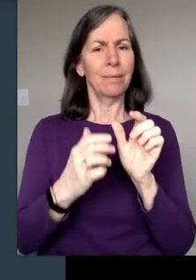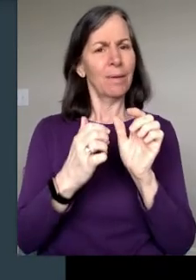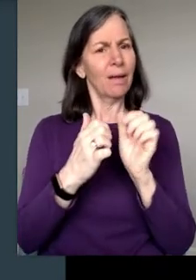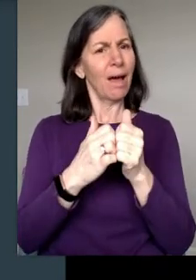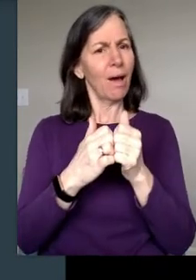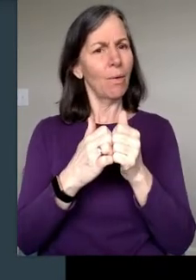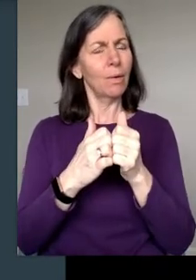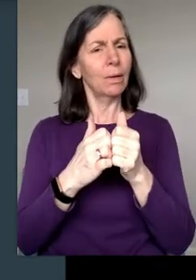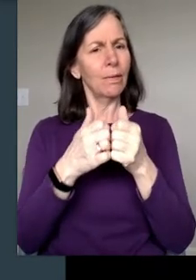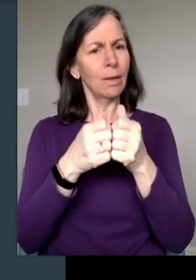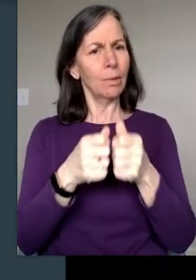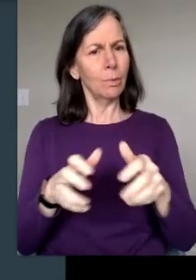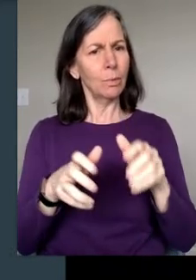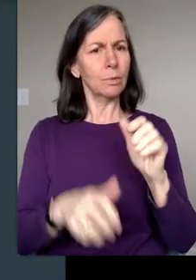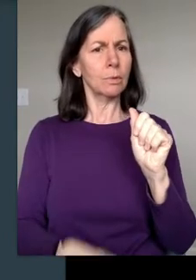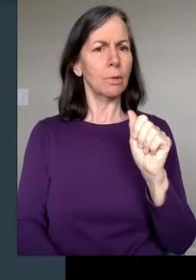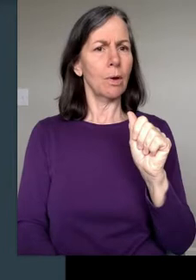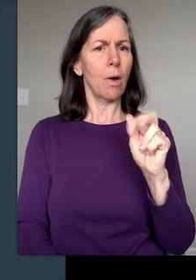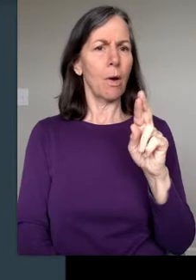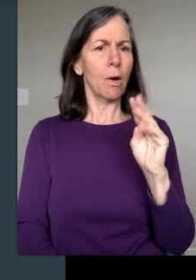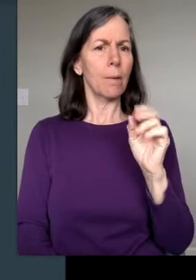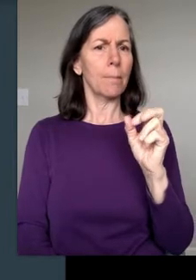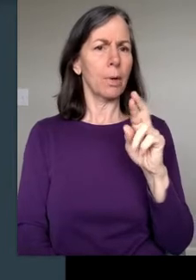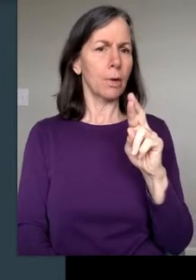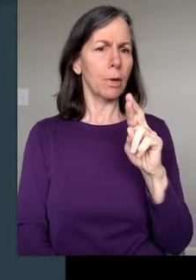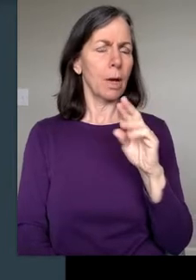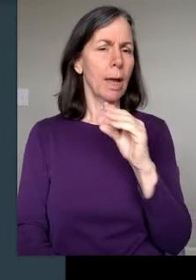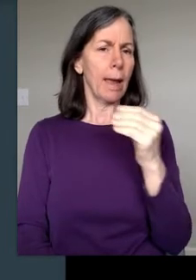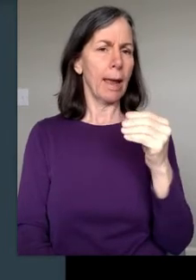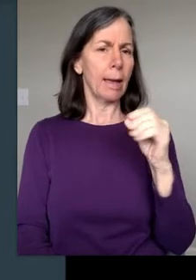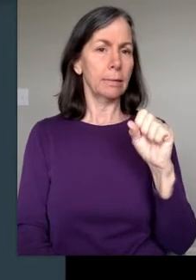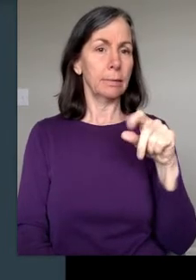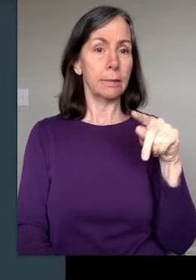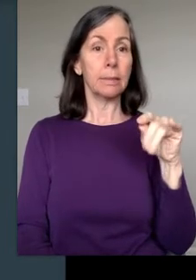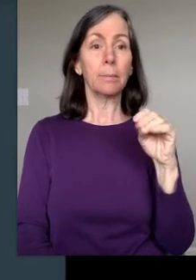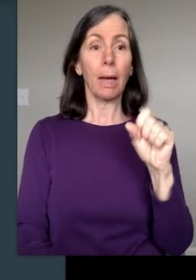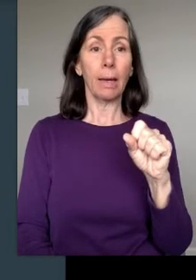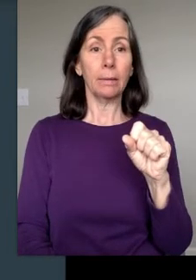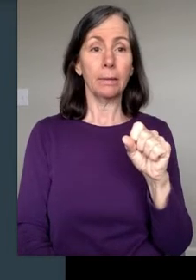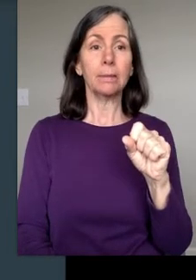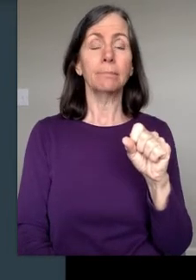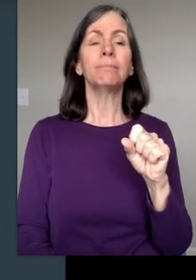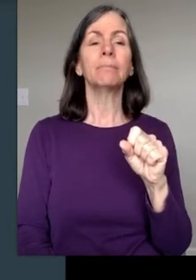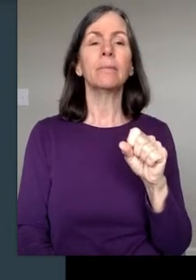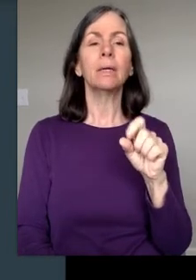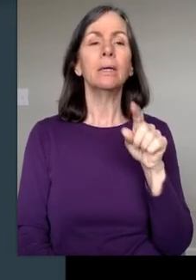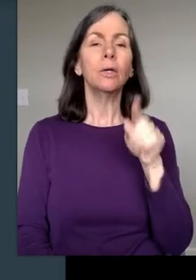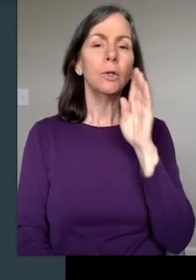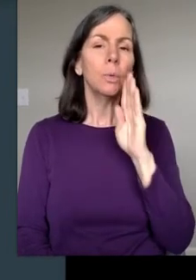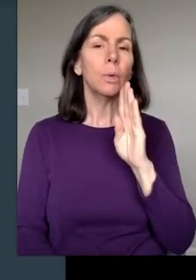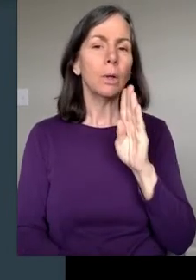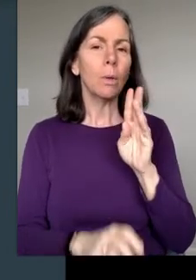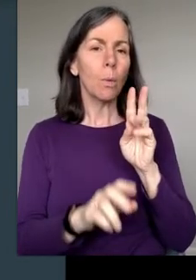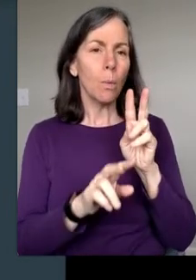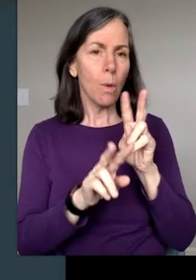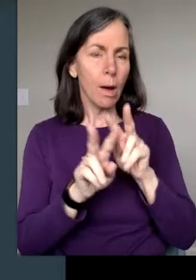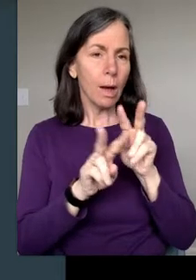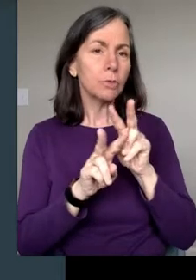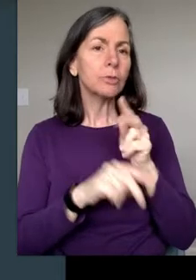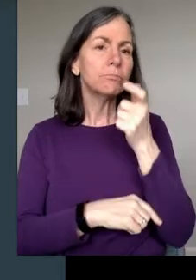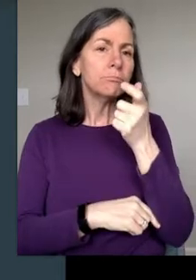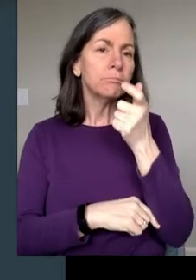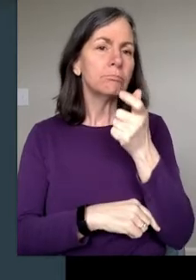and spines? So you're going to watch a video that tells us the story of the stickleback. It's just about